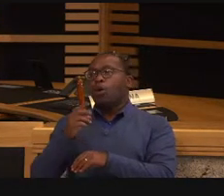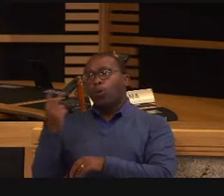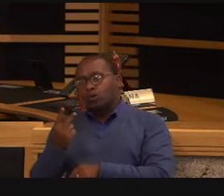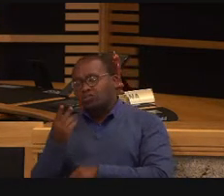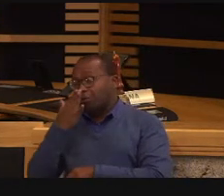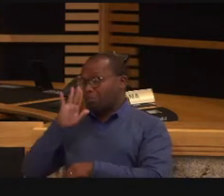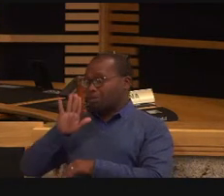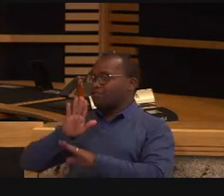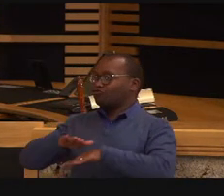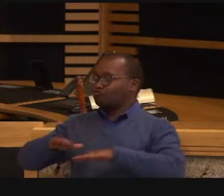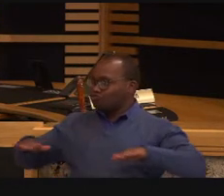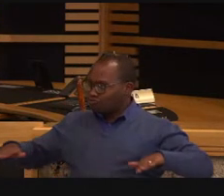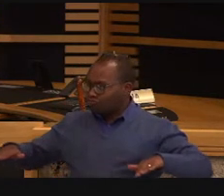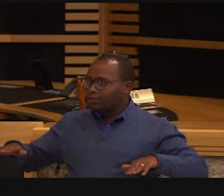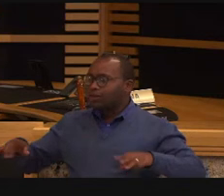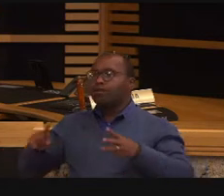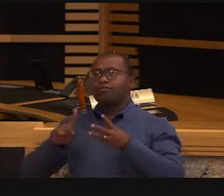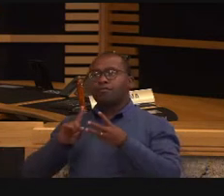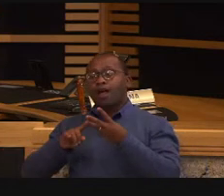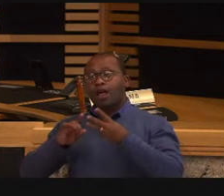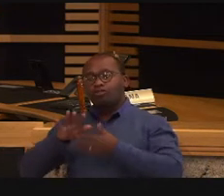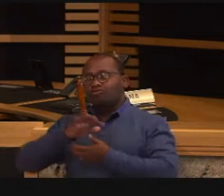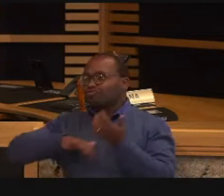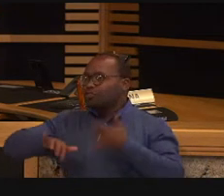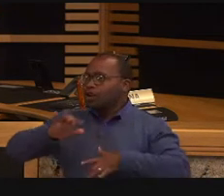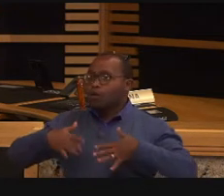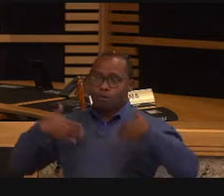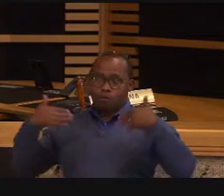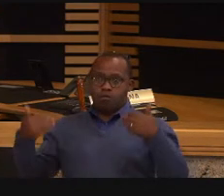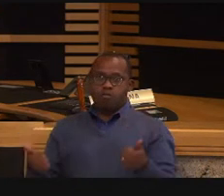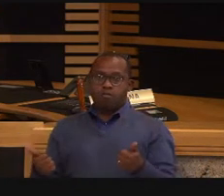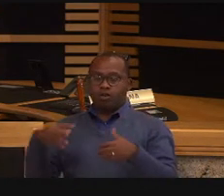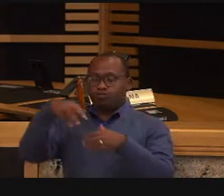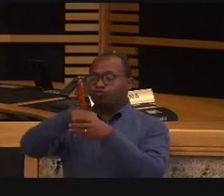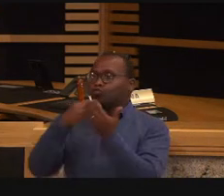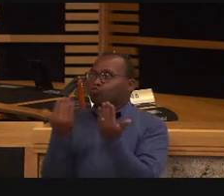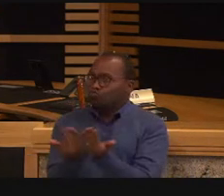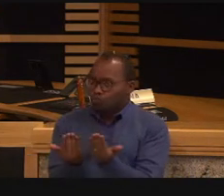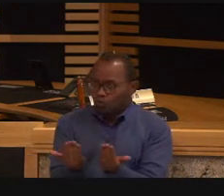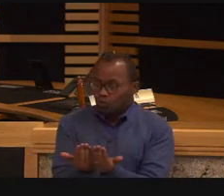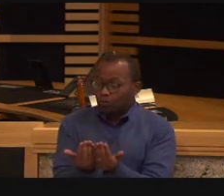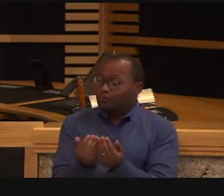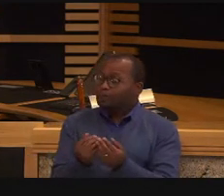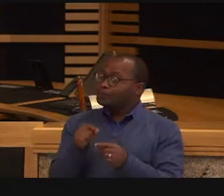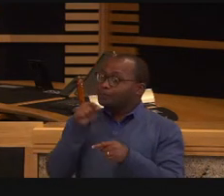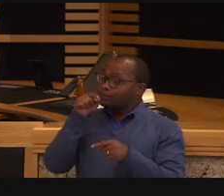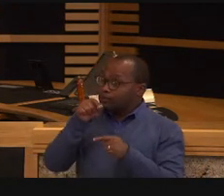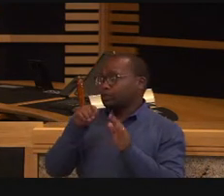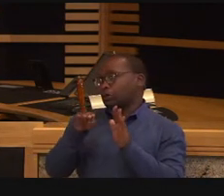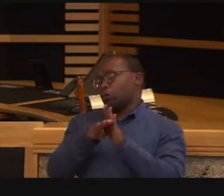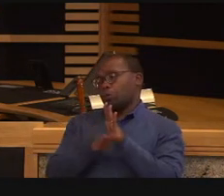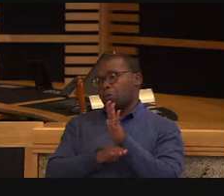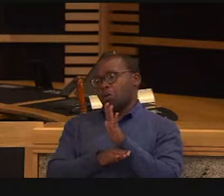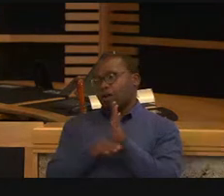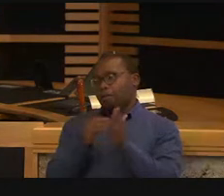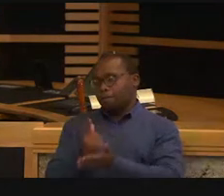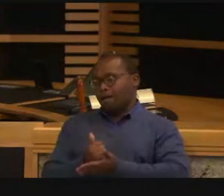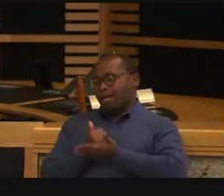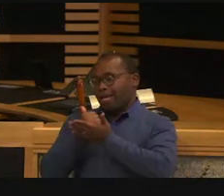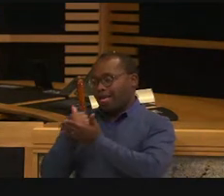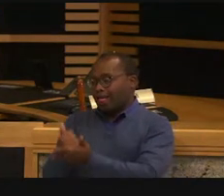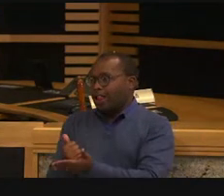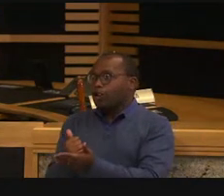participating learners. It plays an important role in reducing hunger and nutrient deficiencies, and it